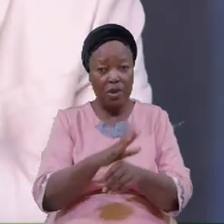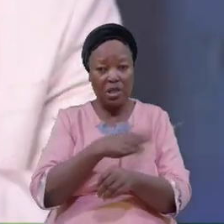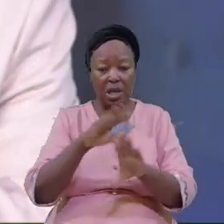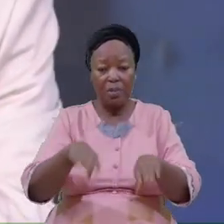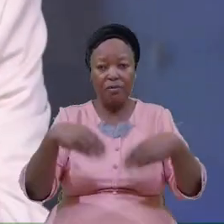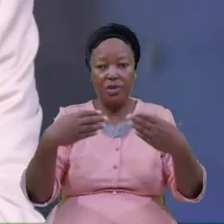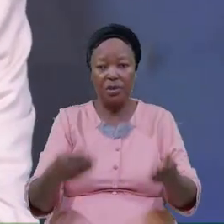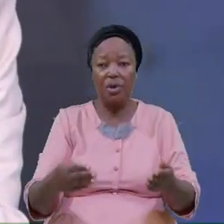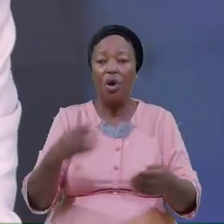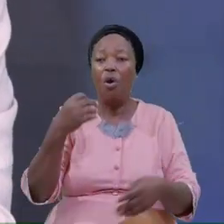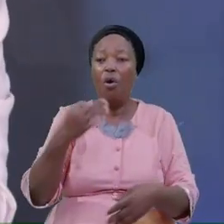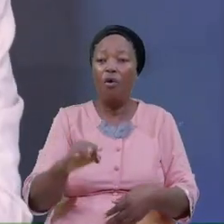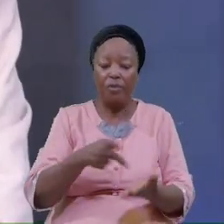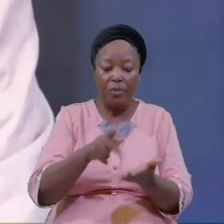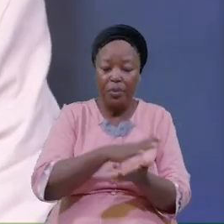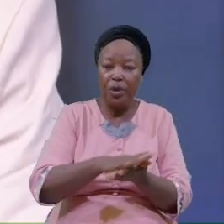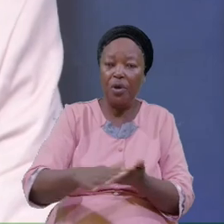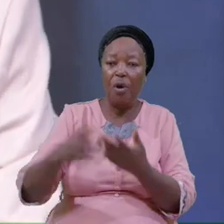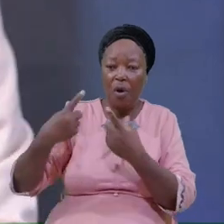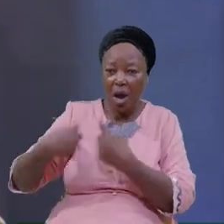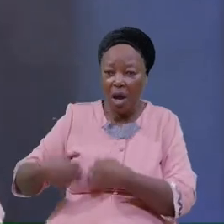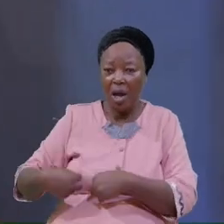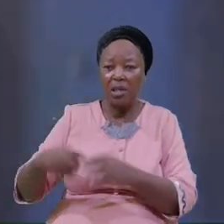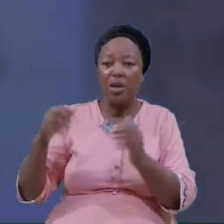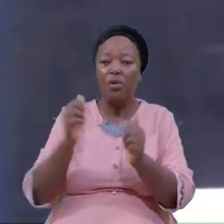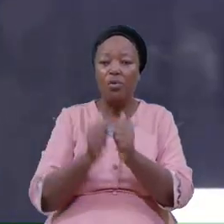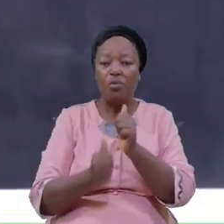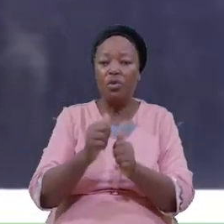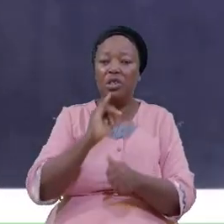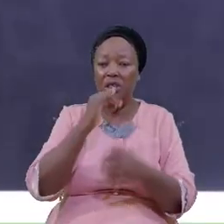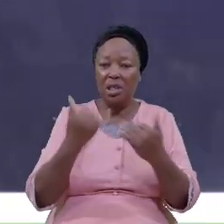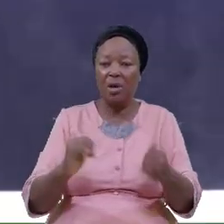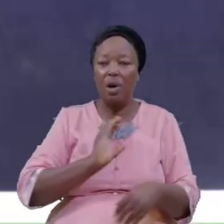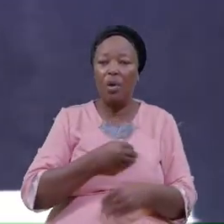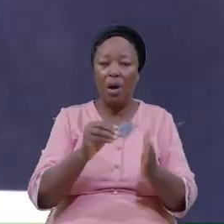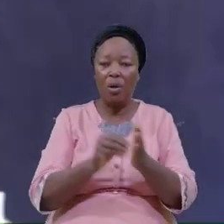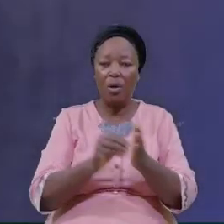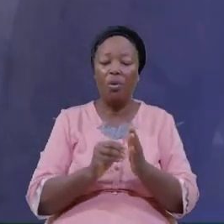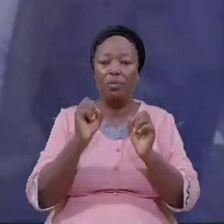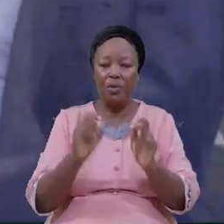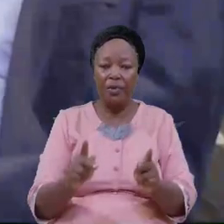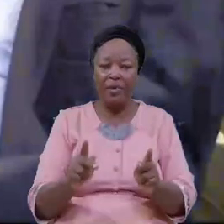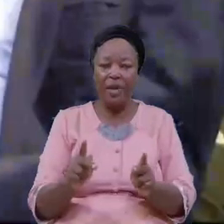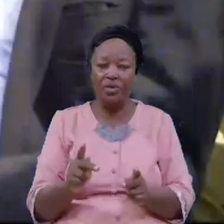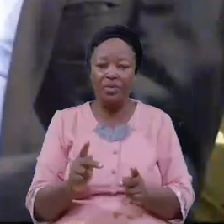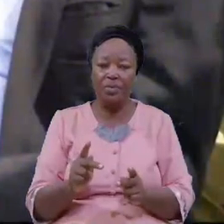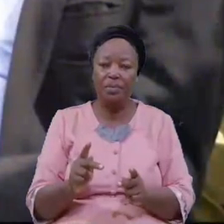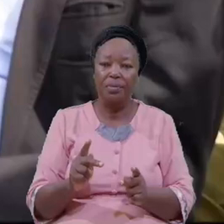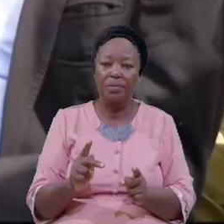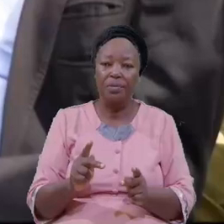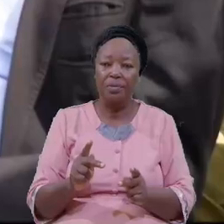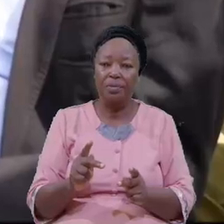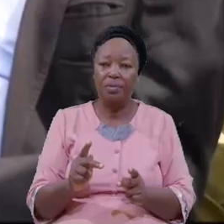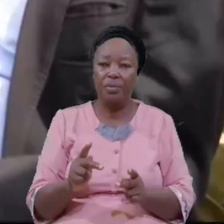of pure heart, which is now our privilege. La promesse et la provision d'un cœur pur qui est maintenant notre privilège. Look at